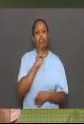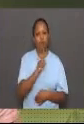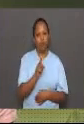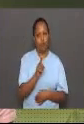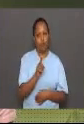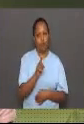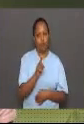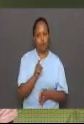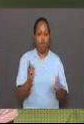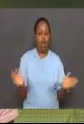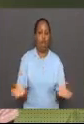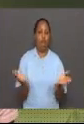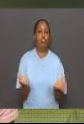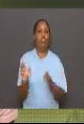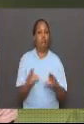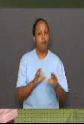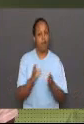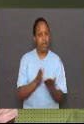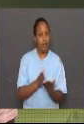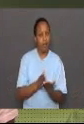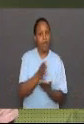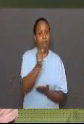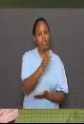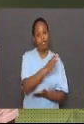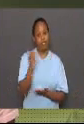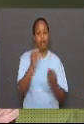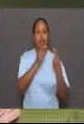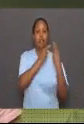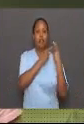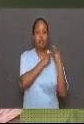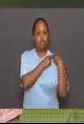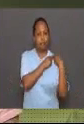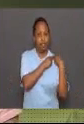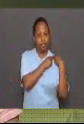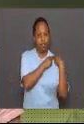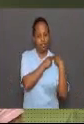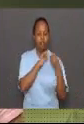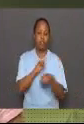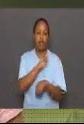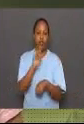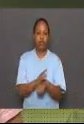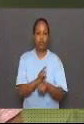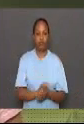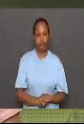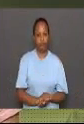an appreciation of the rights and responsibilities of